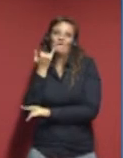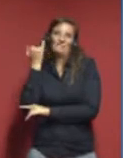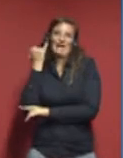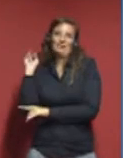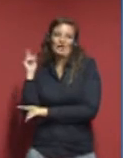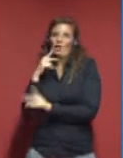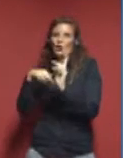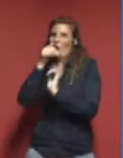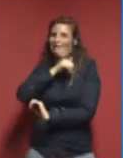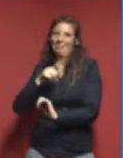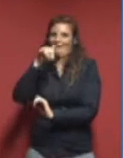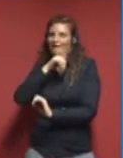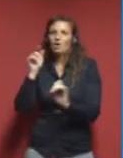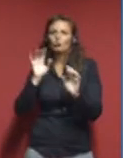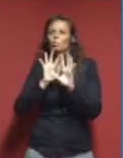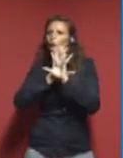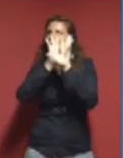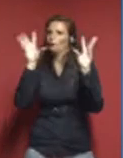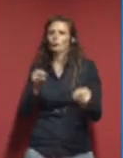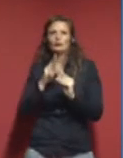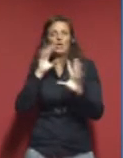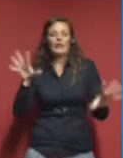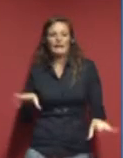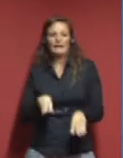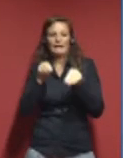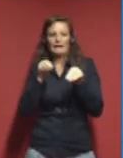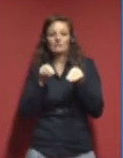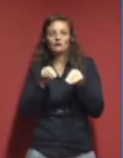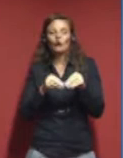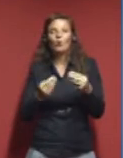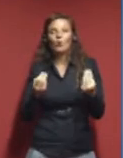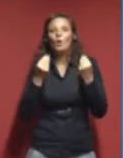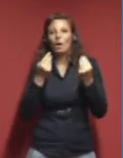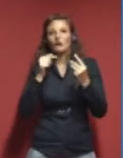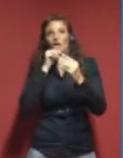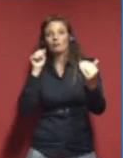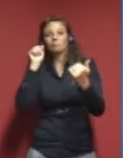Everything started once we sent out kits to other people. So we had initially